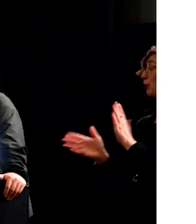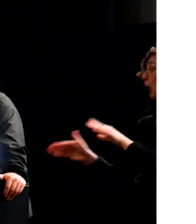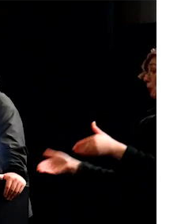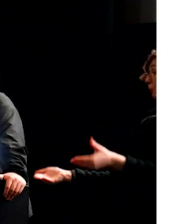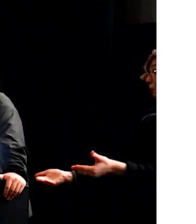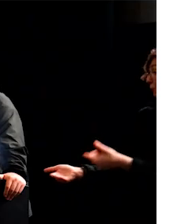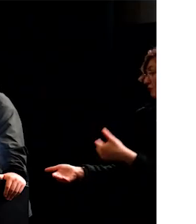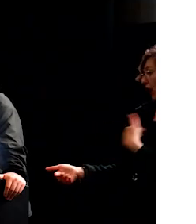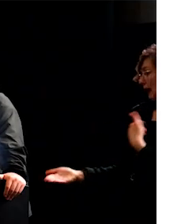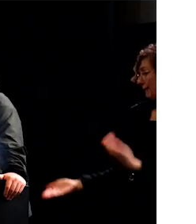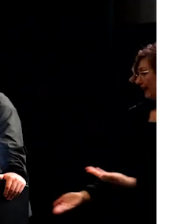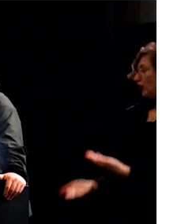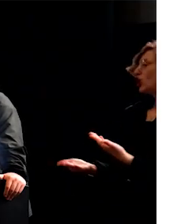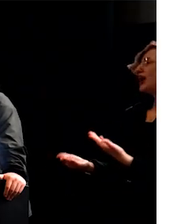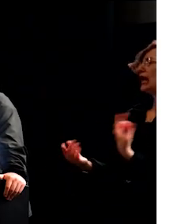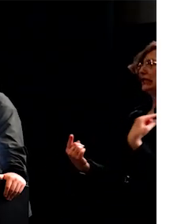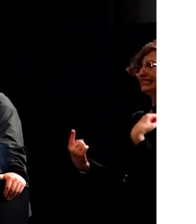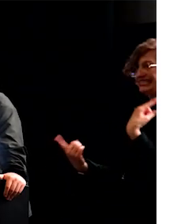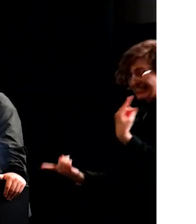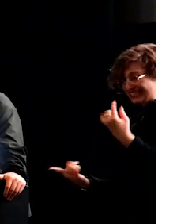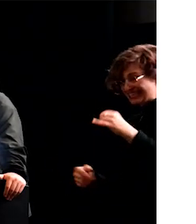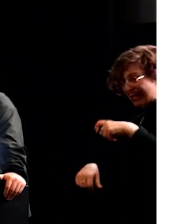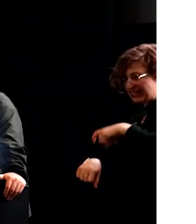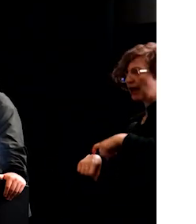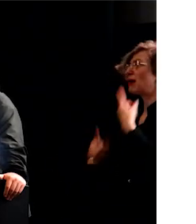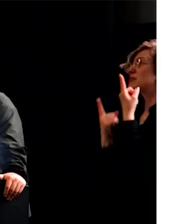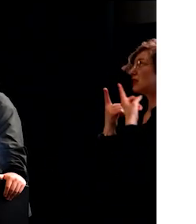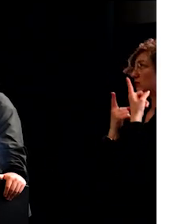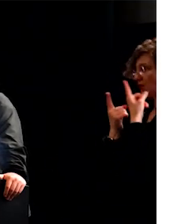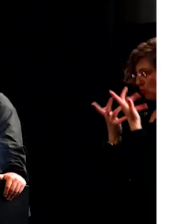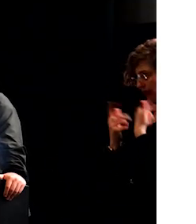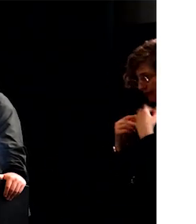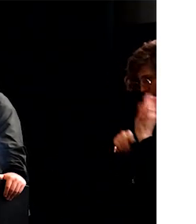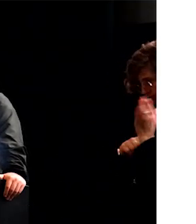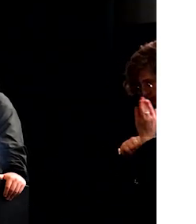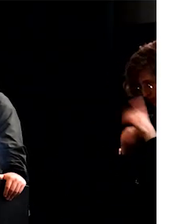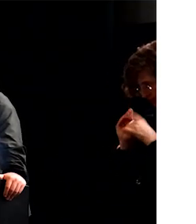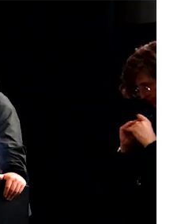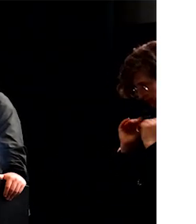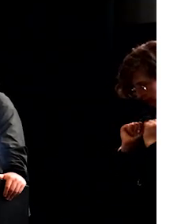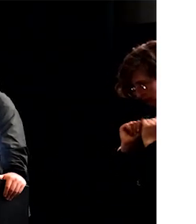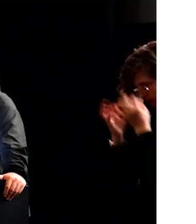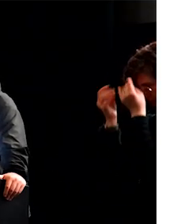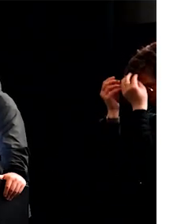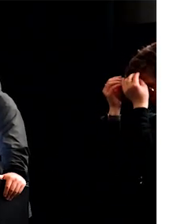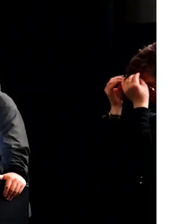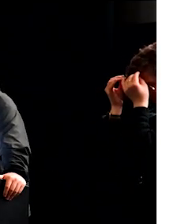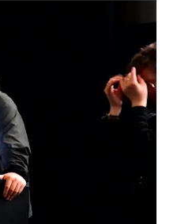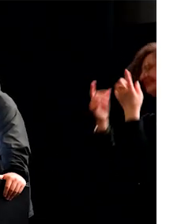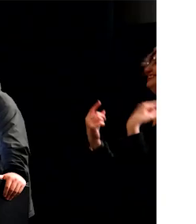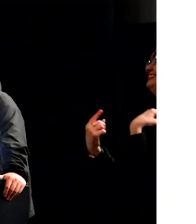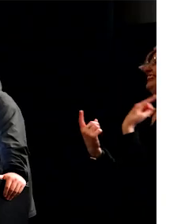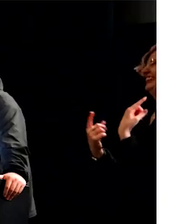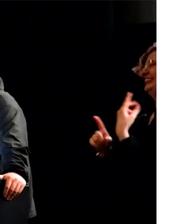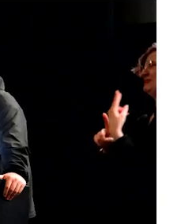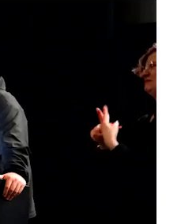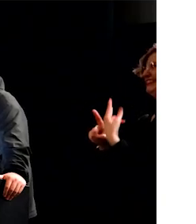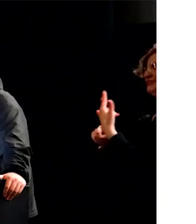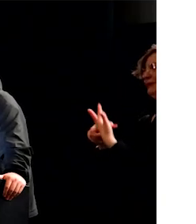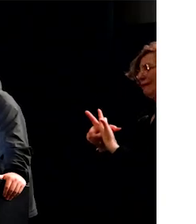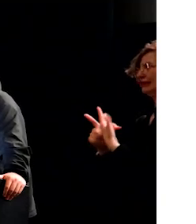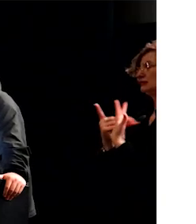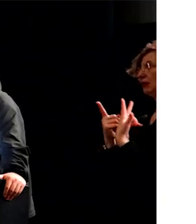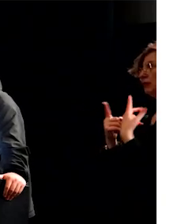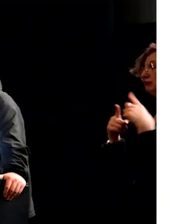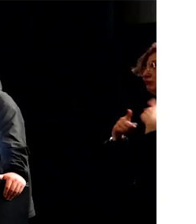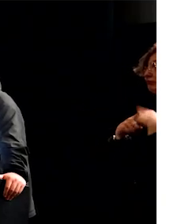here, and since that interaction I've been thinking about what am I going to talk about today. It's been about 2 or 3 months and it's been constantly